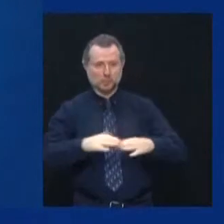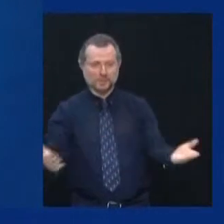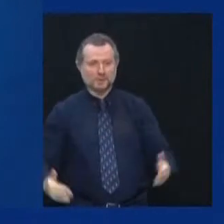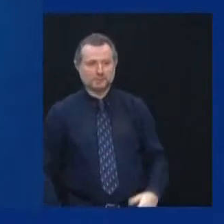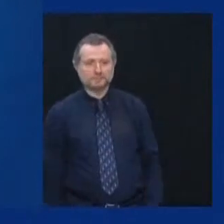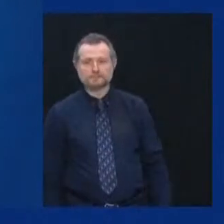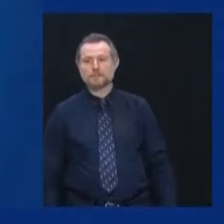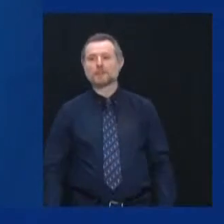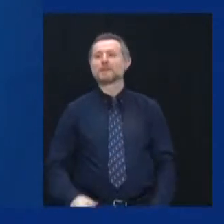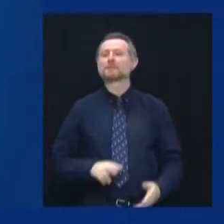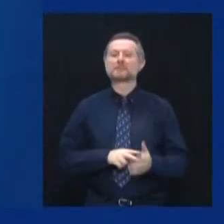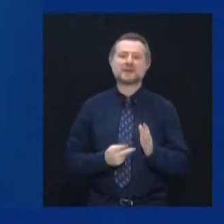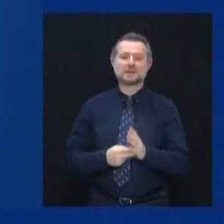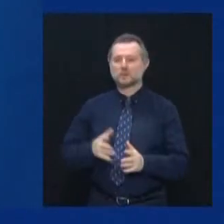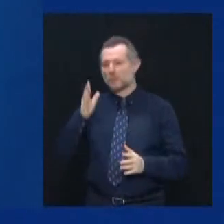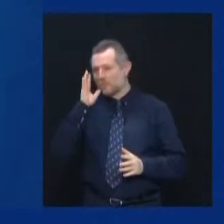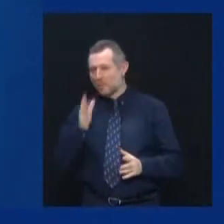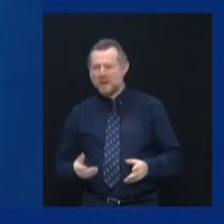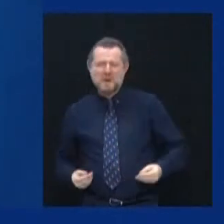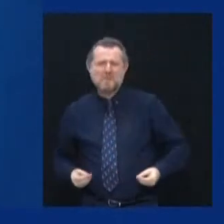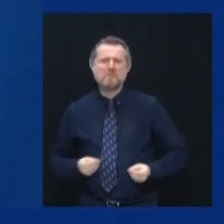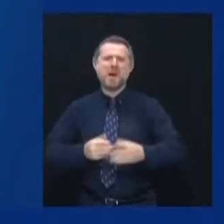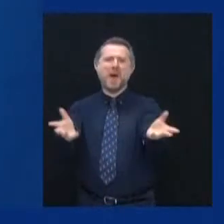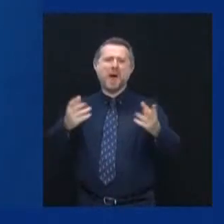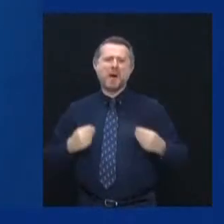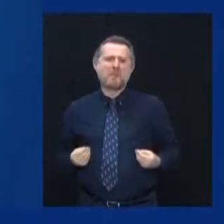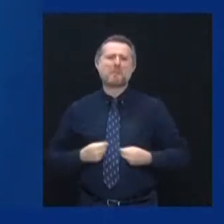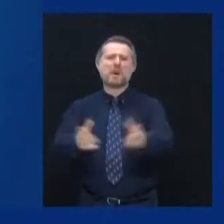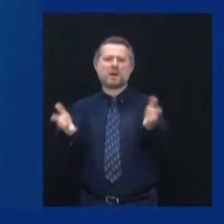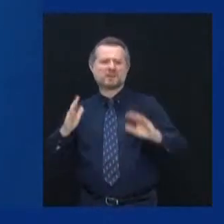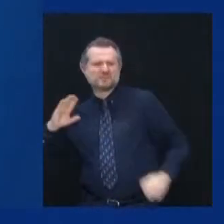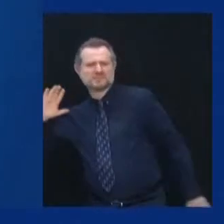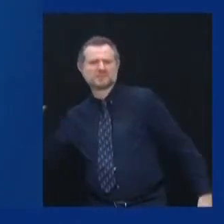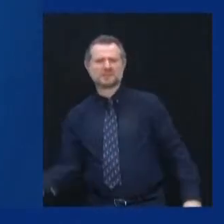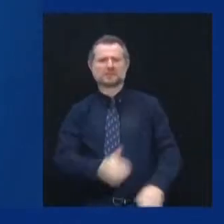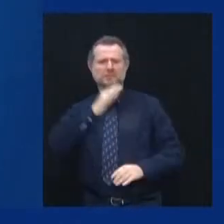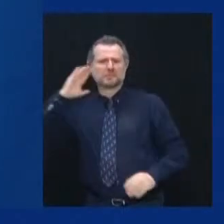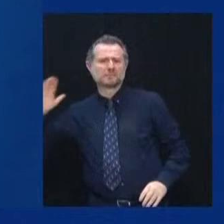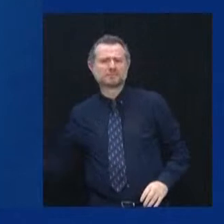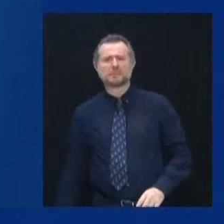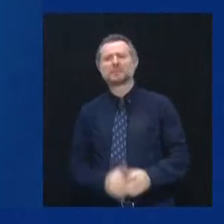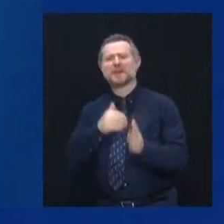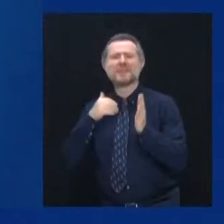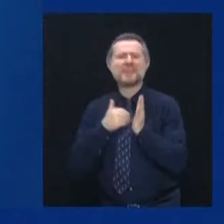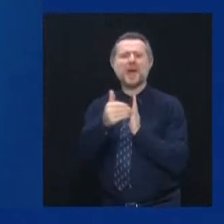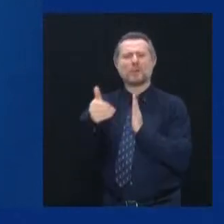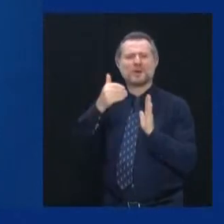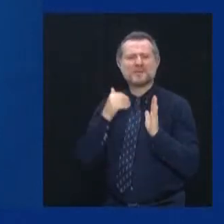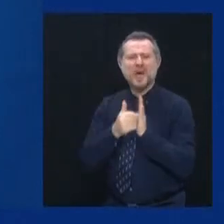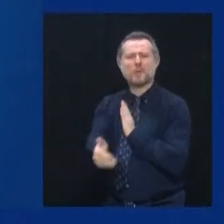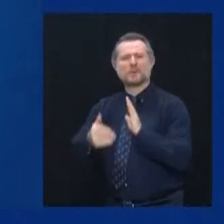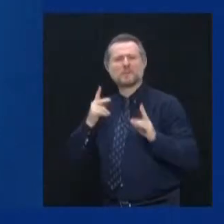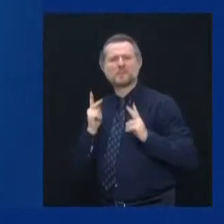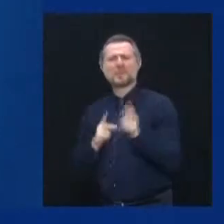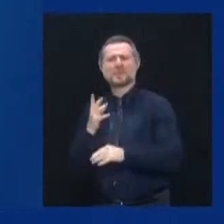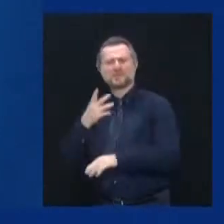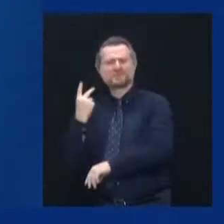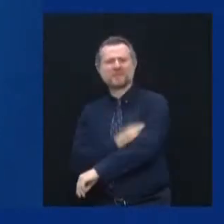do mass distribution sites, and we can do thousands of